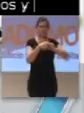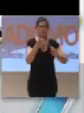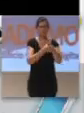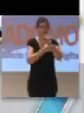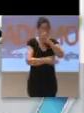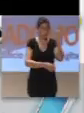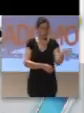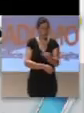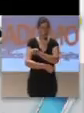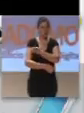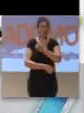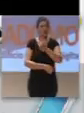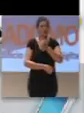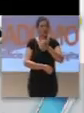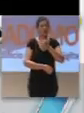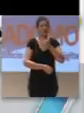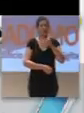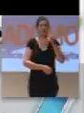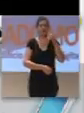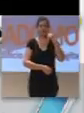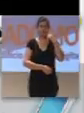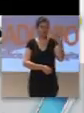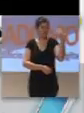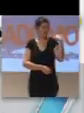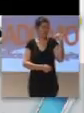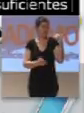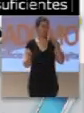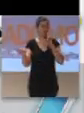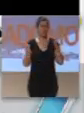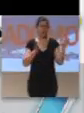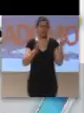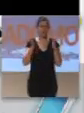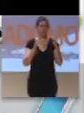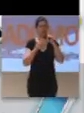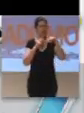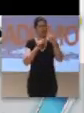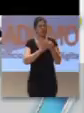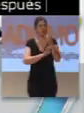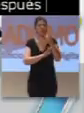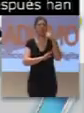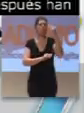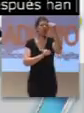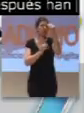suppliers of different types of devices. There were not enough devices